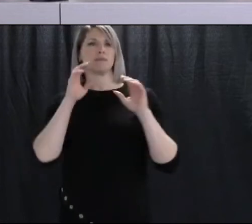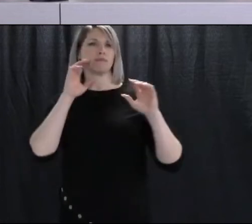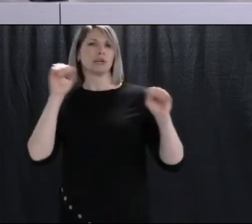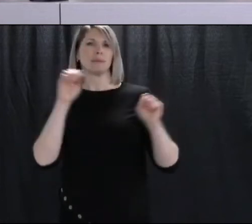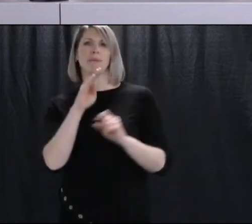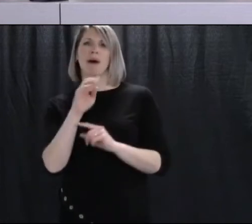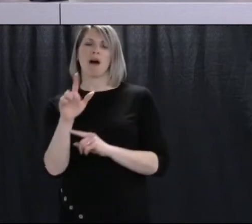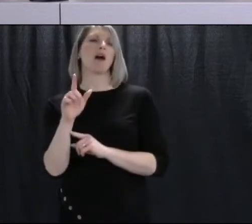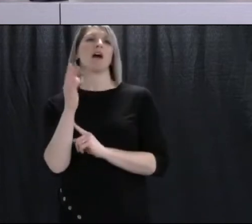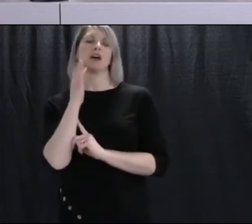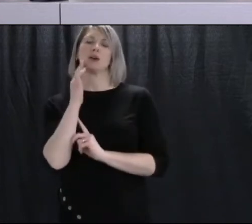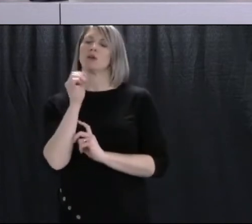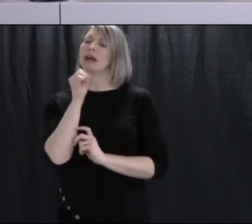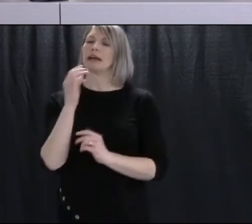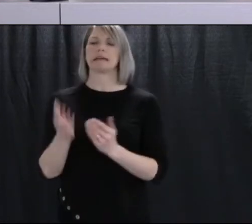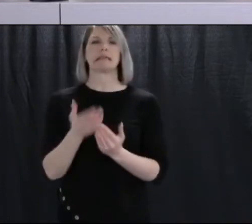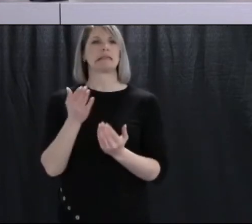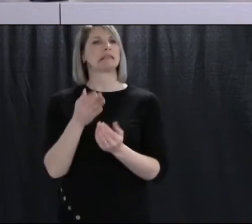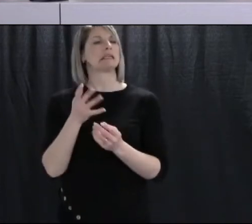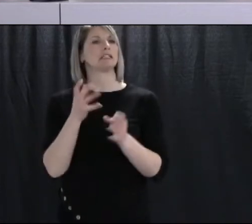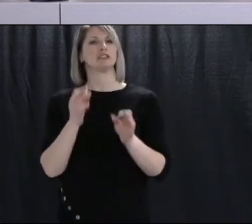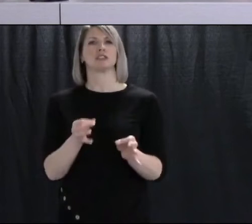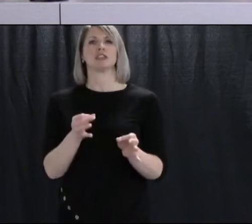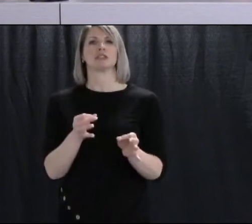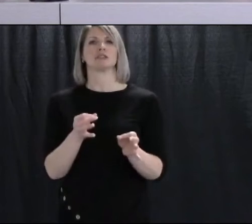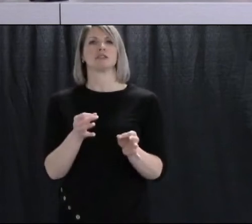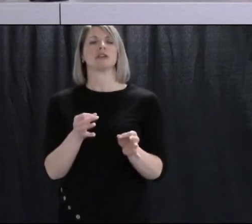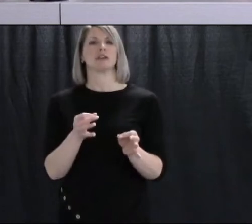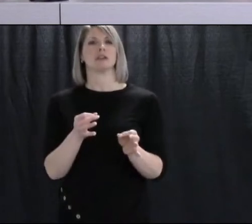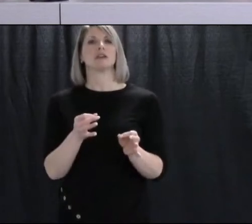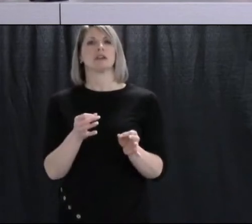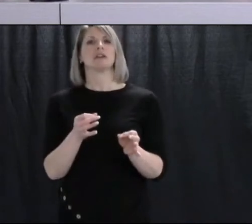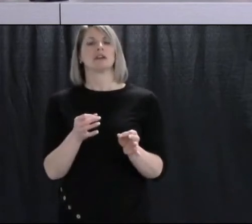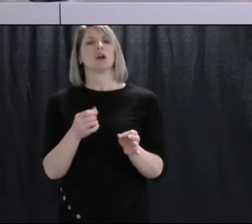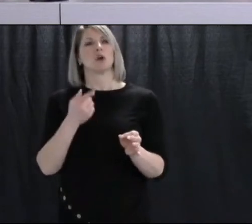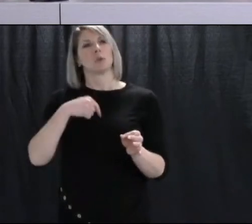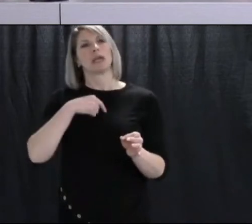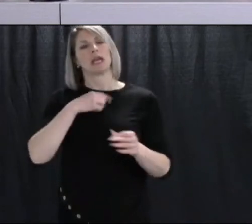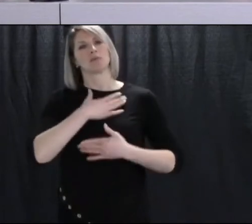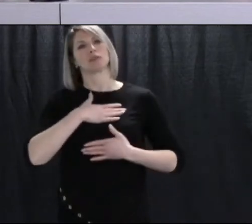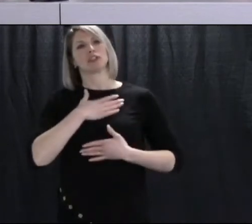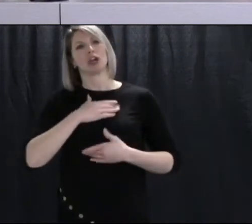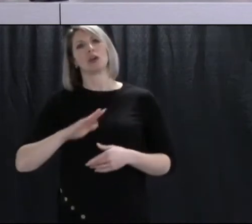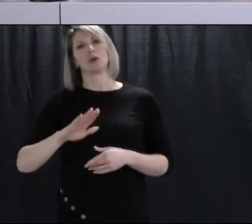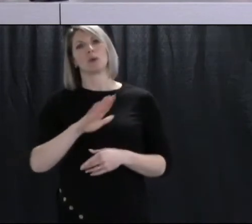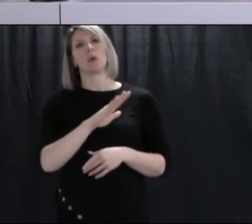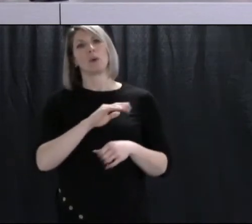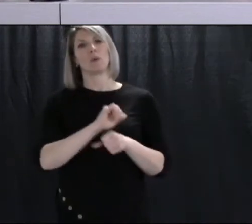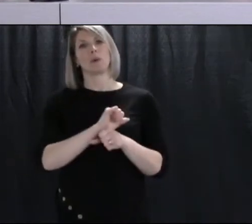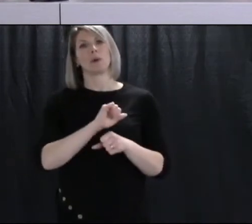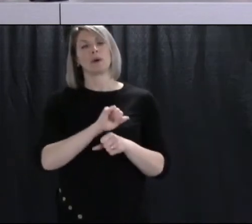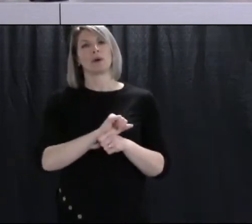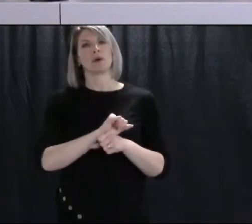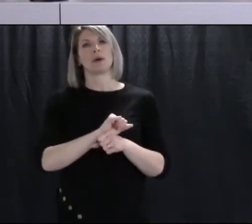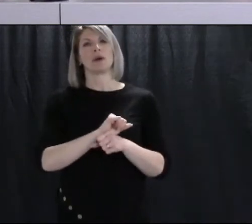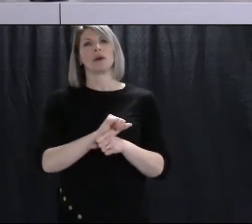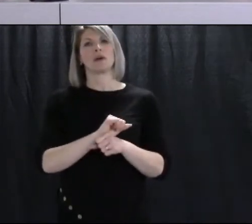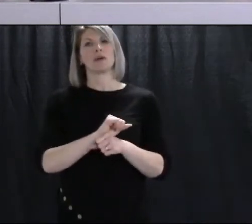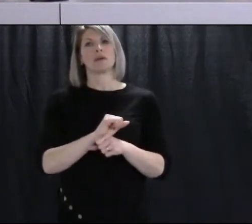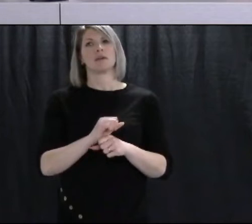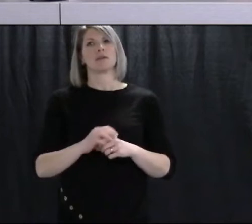for you, and I'm not quite sure coming with Peter's, even so I know it's really appreciated. So, rather point